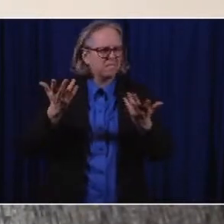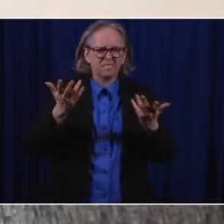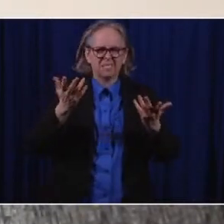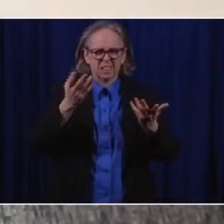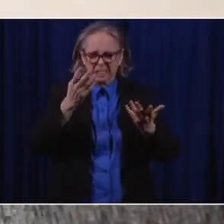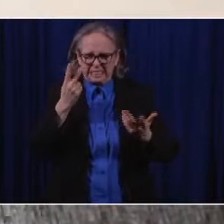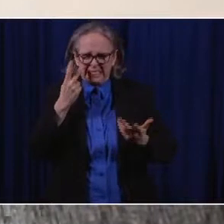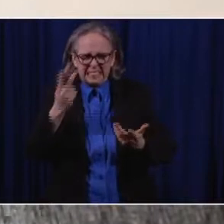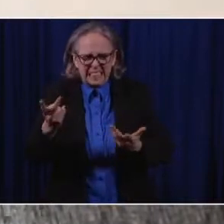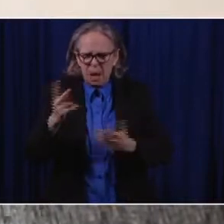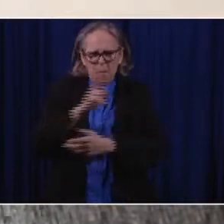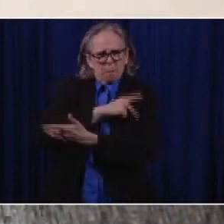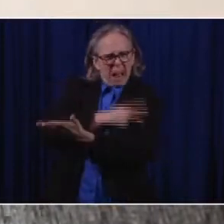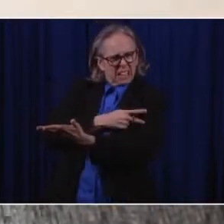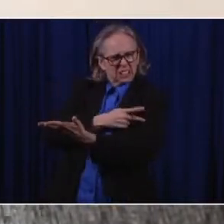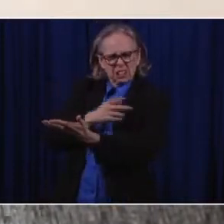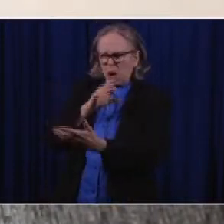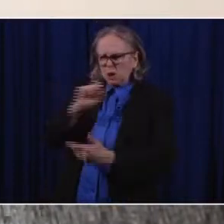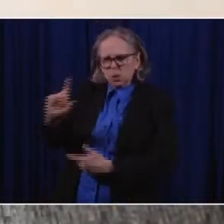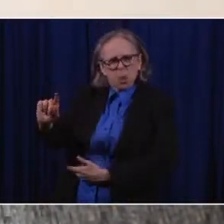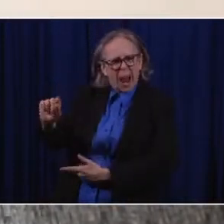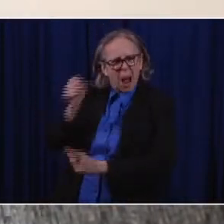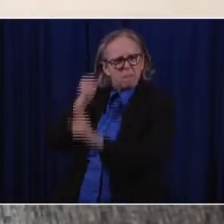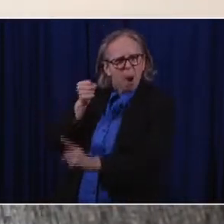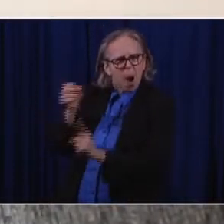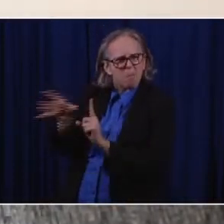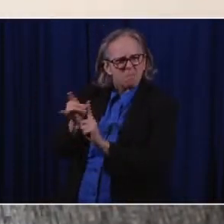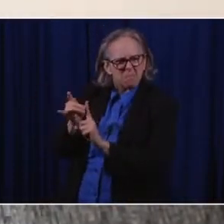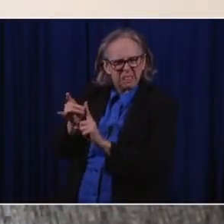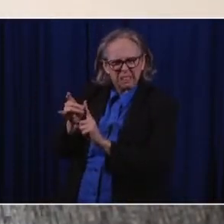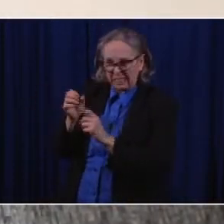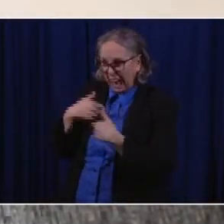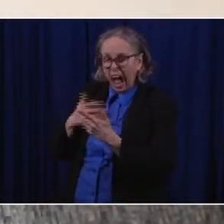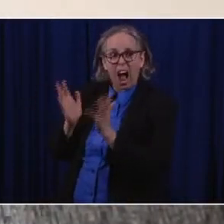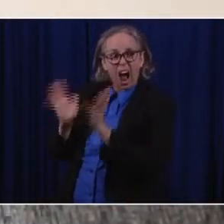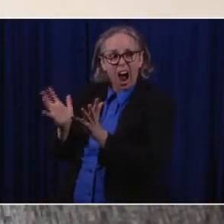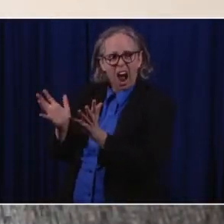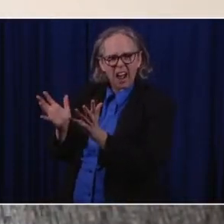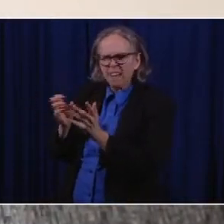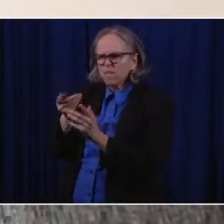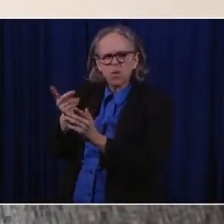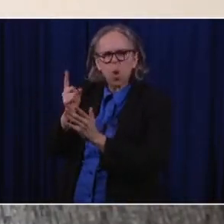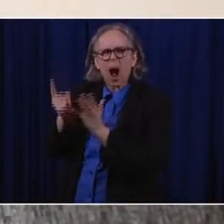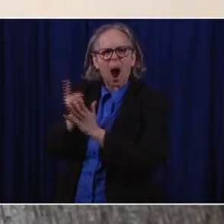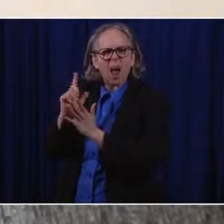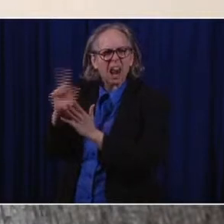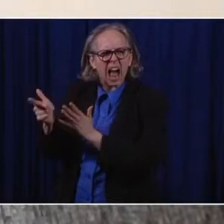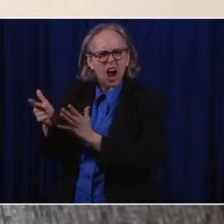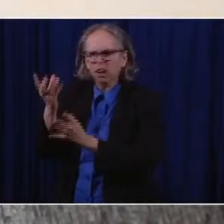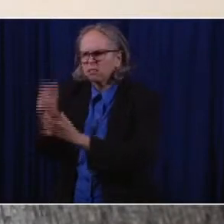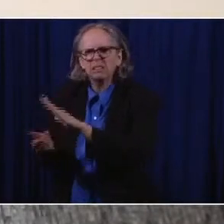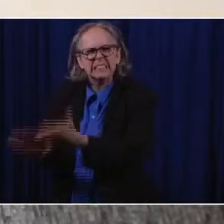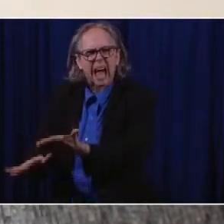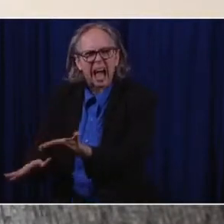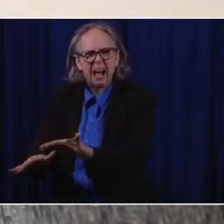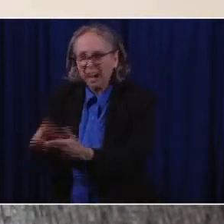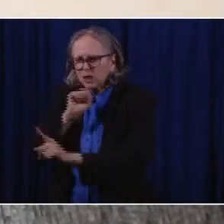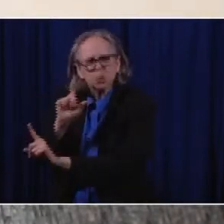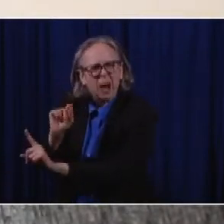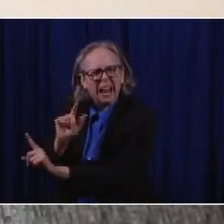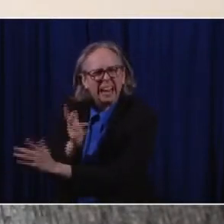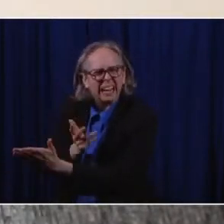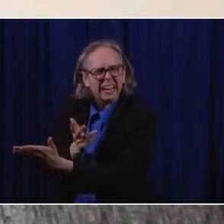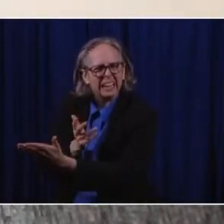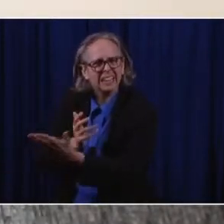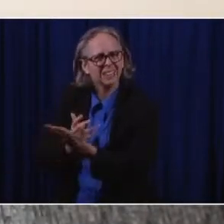They talk to us and within hours, they're dead. This is not something to mess around